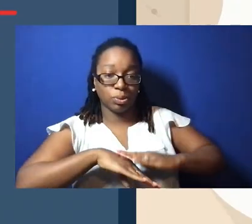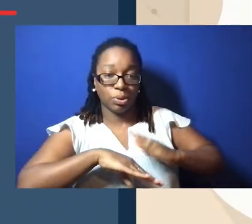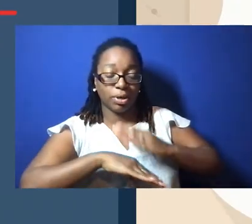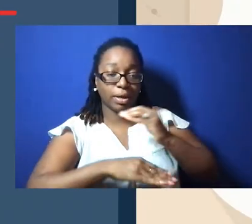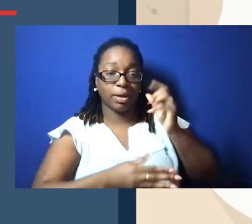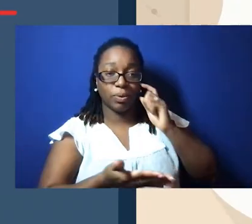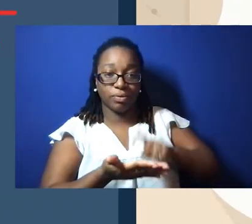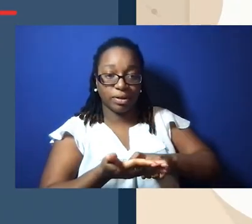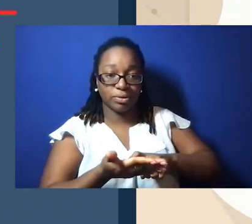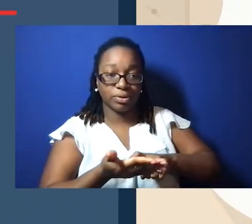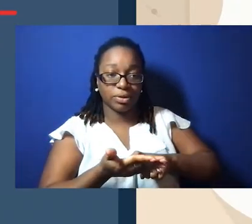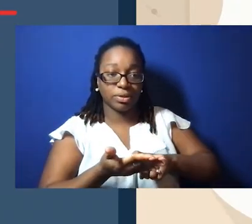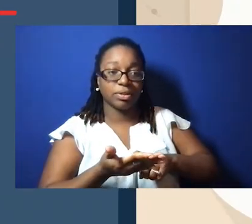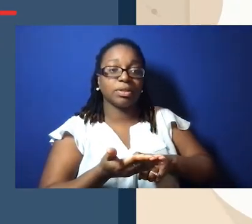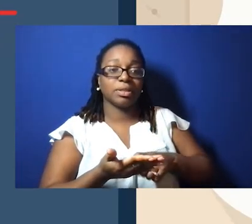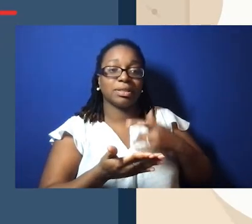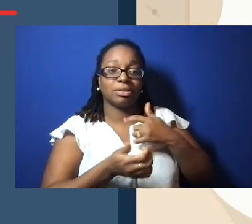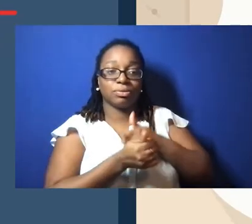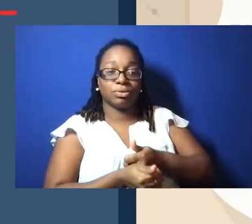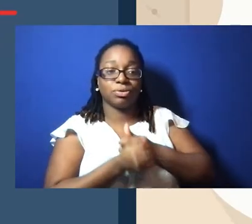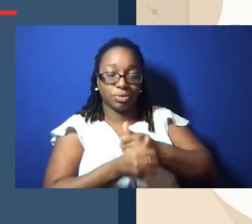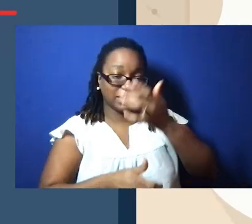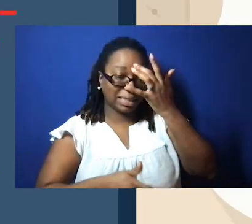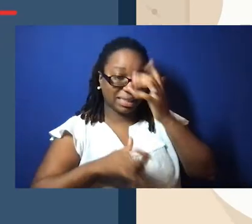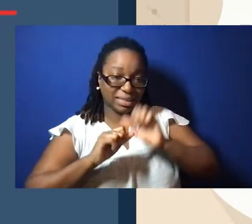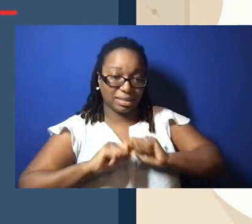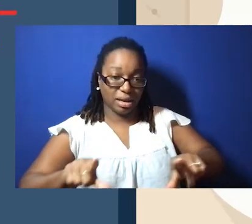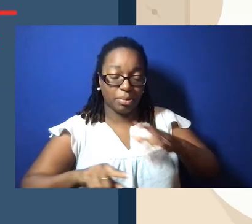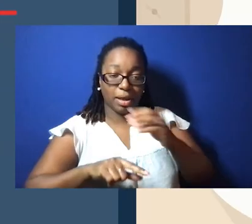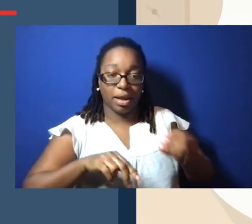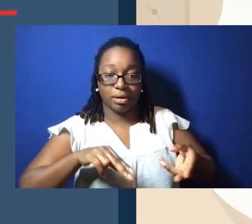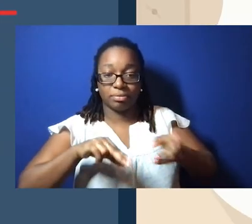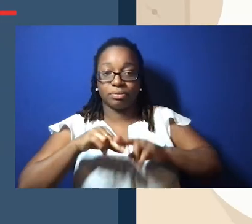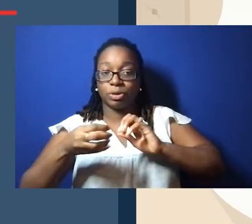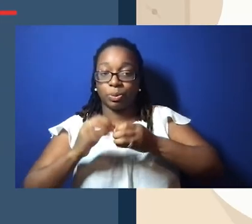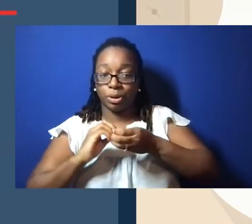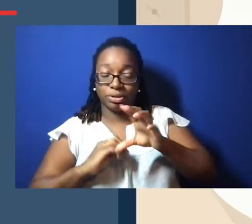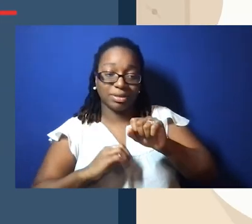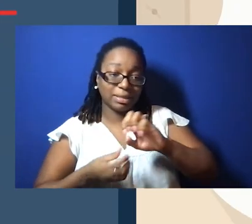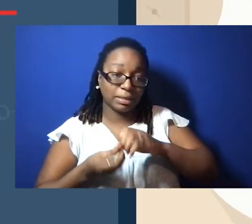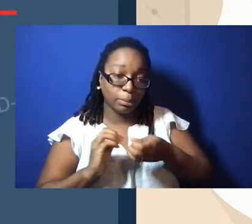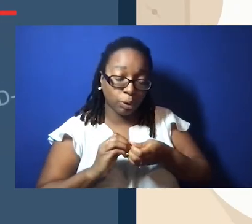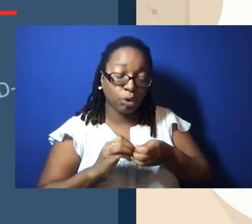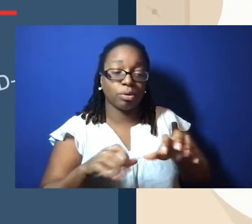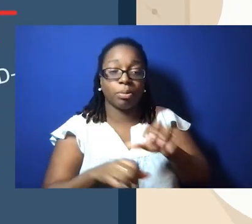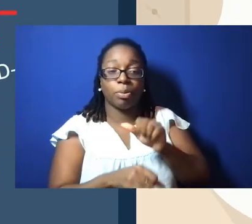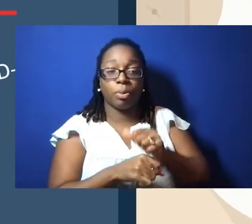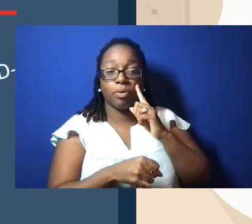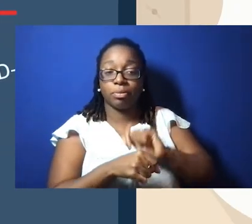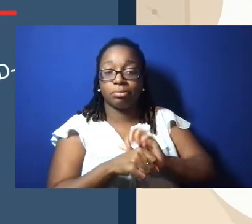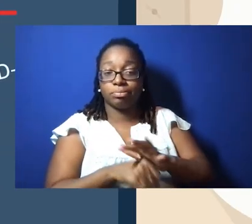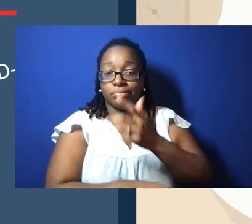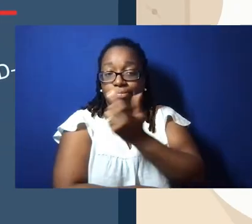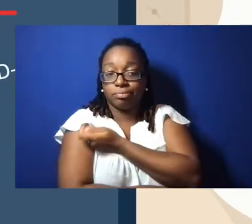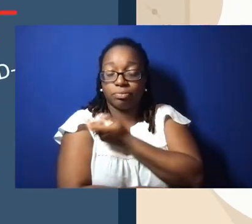emergency warnings and notifications, track disease outbreak progression and case numbers, schedule